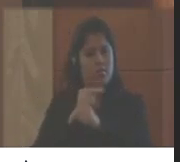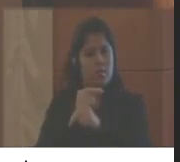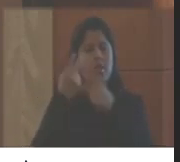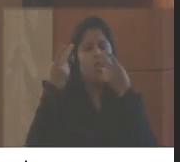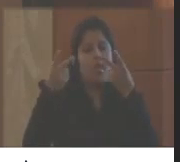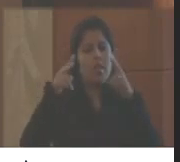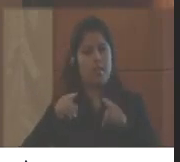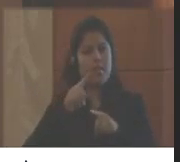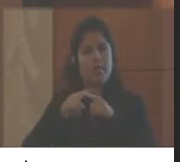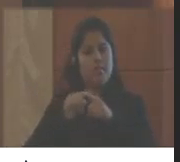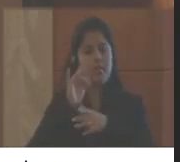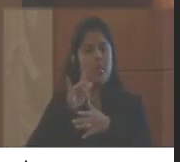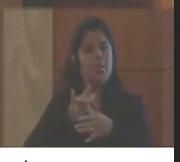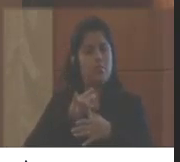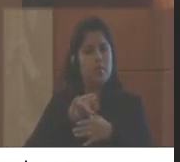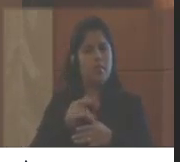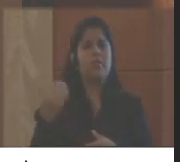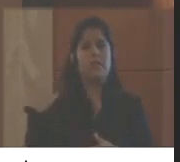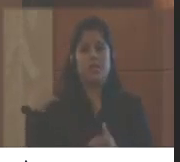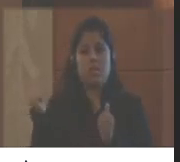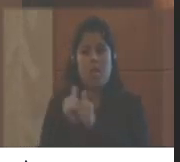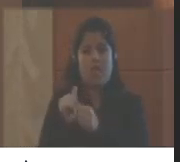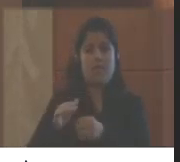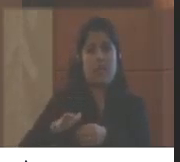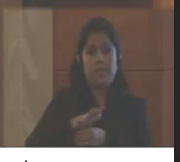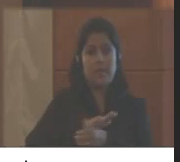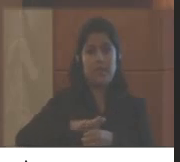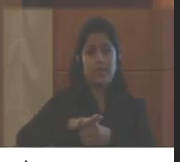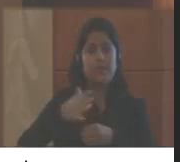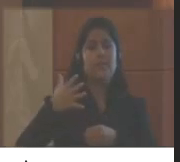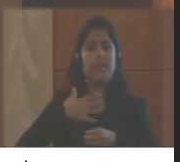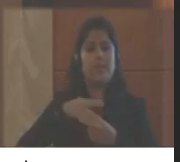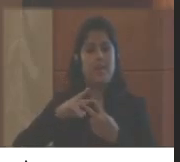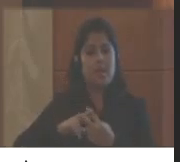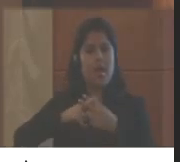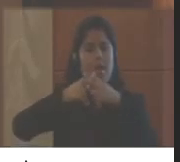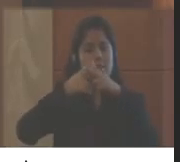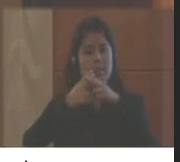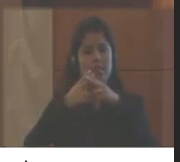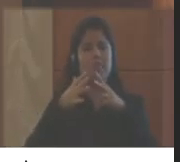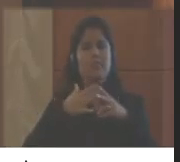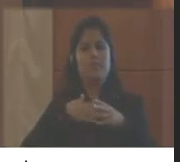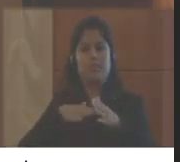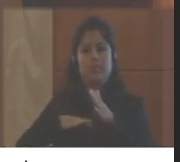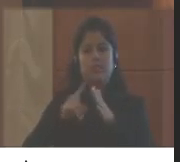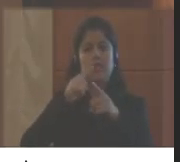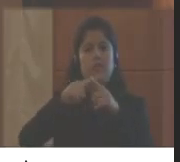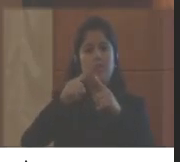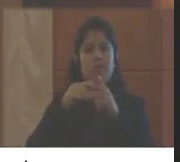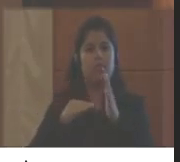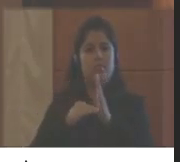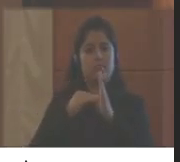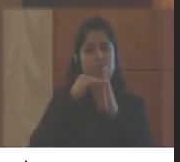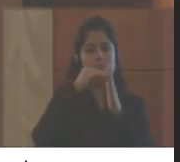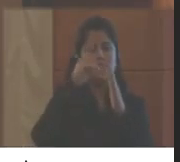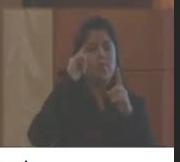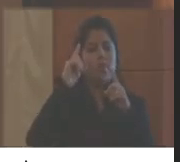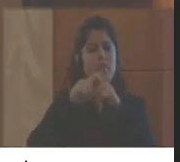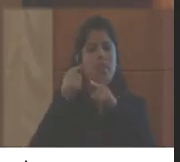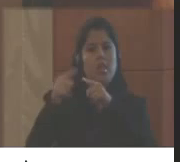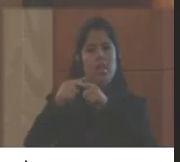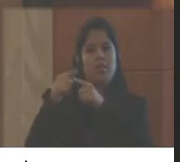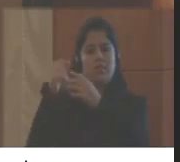then, forget about the private sector, but in this law, at the margin of this law, in parallel,